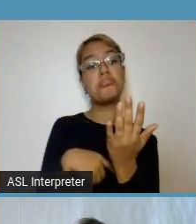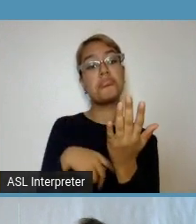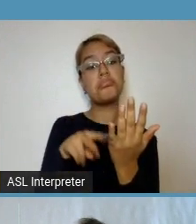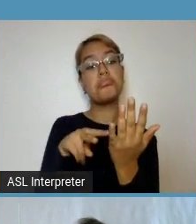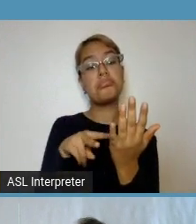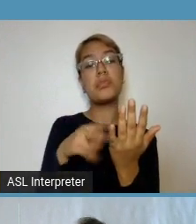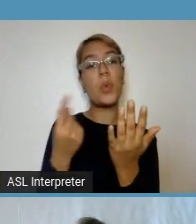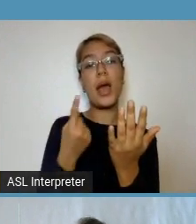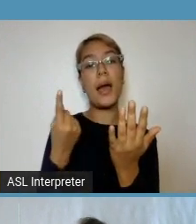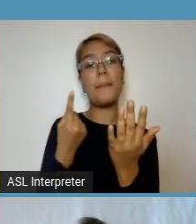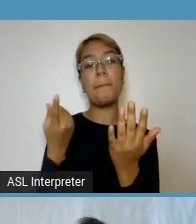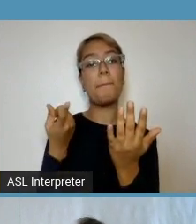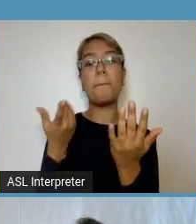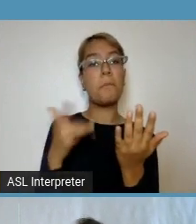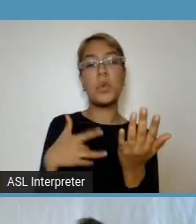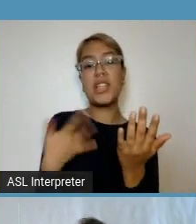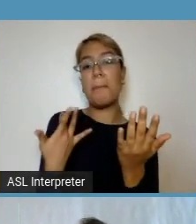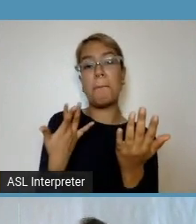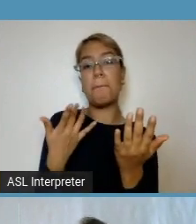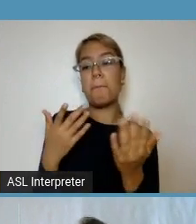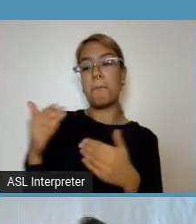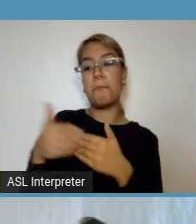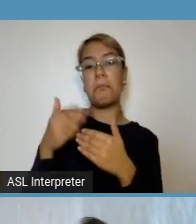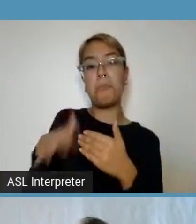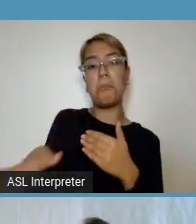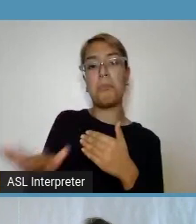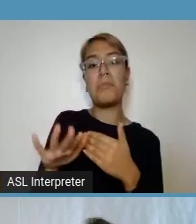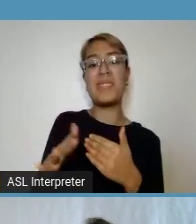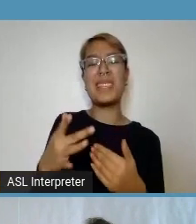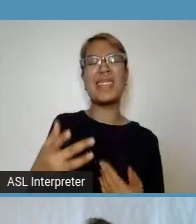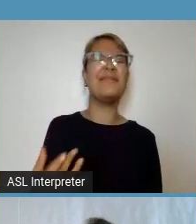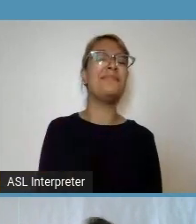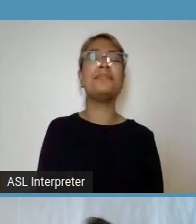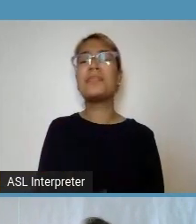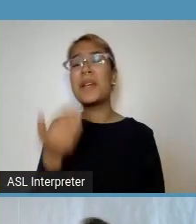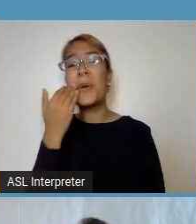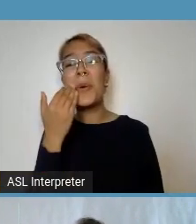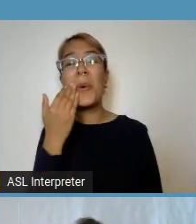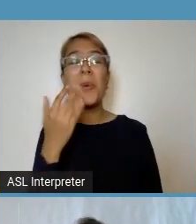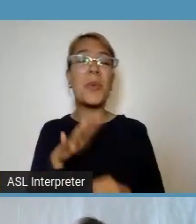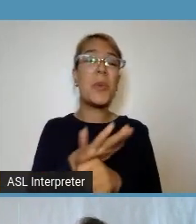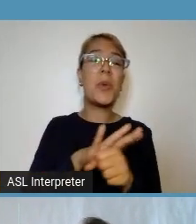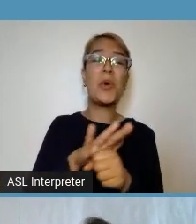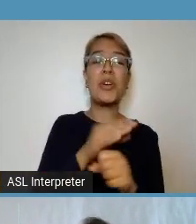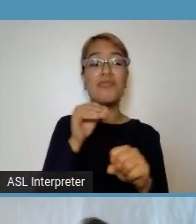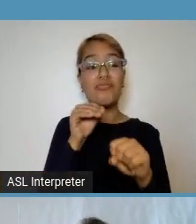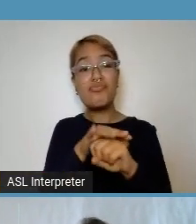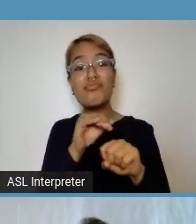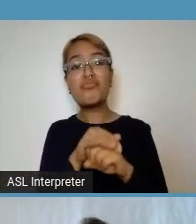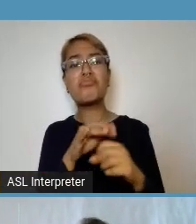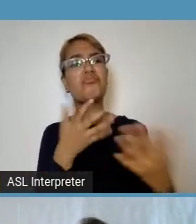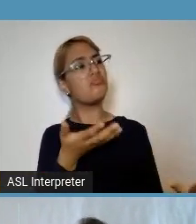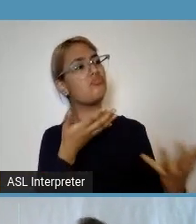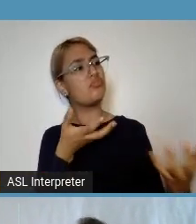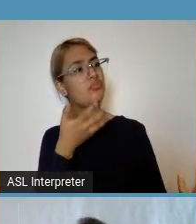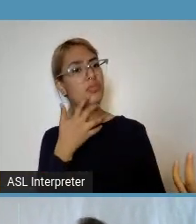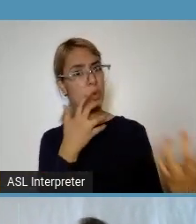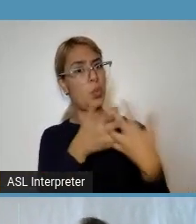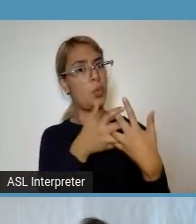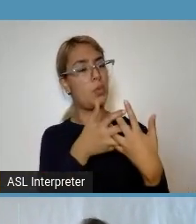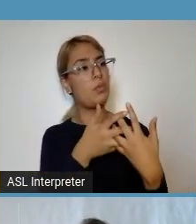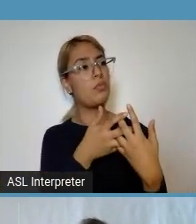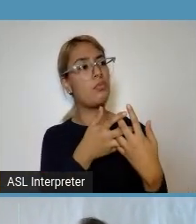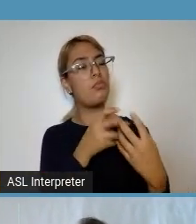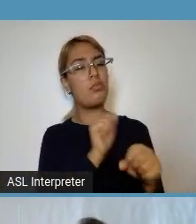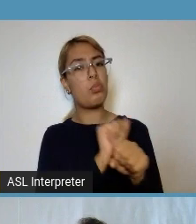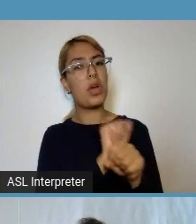neighborhood as well. Getting to know your local influencers, collaborate with them on new and fresh content, get to know